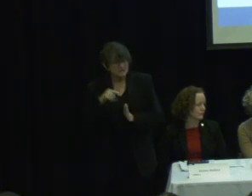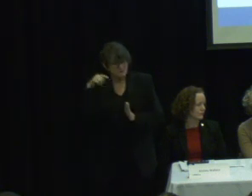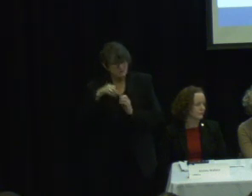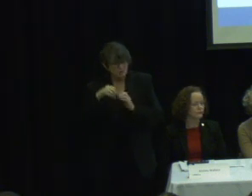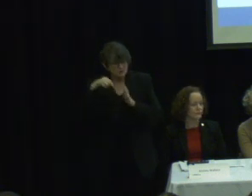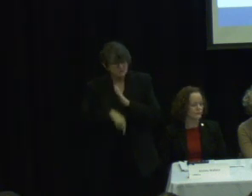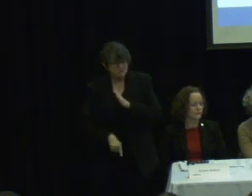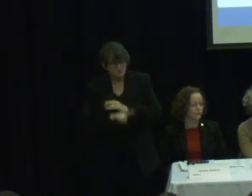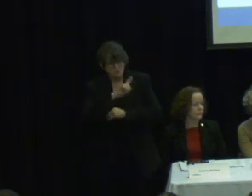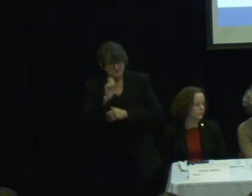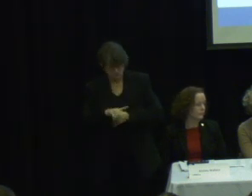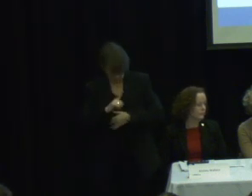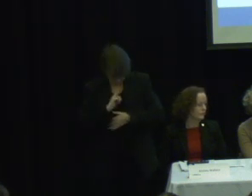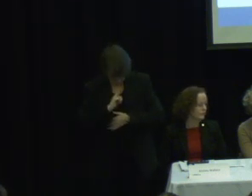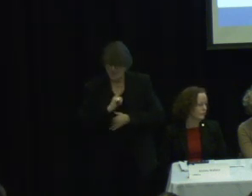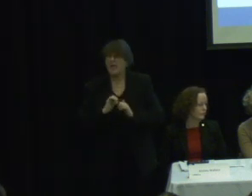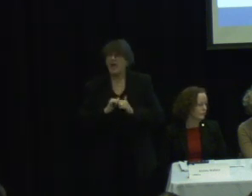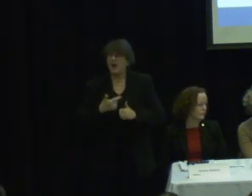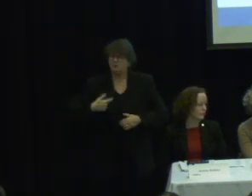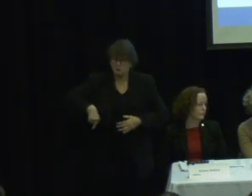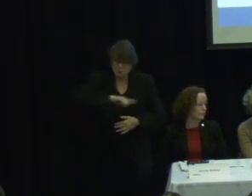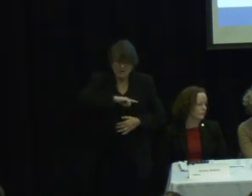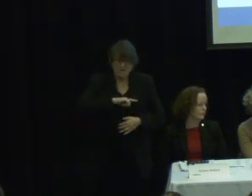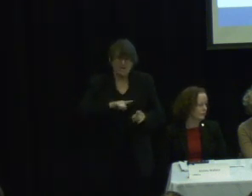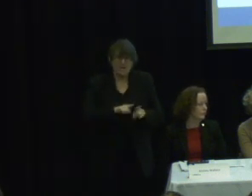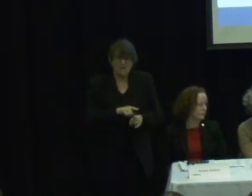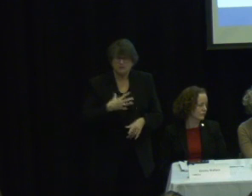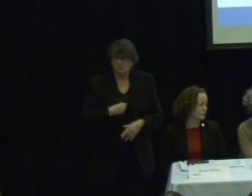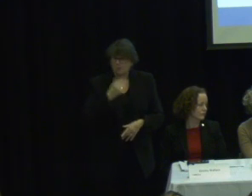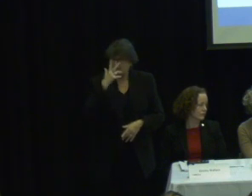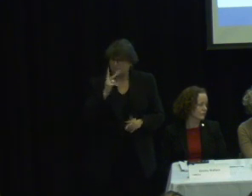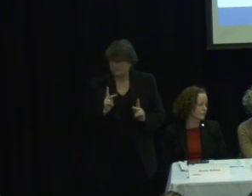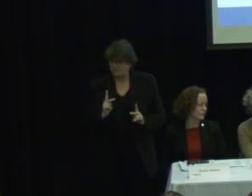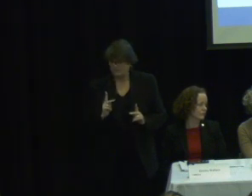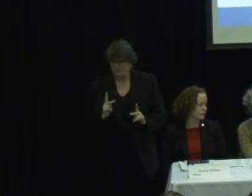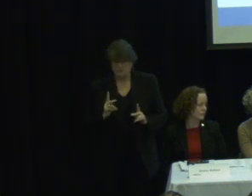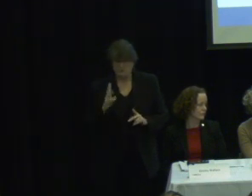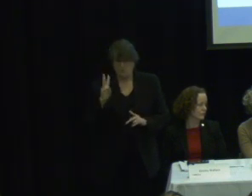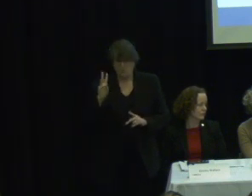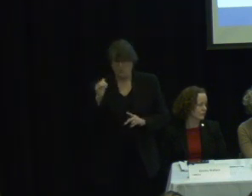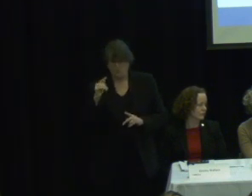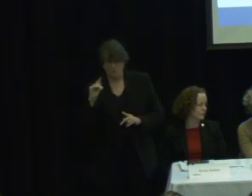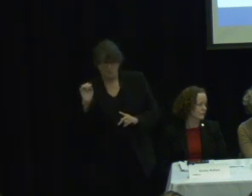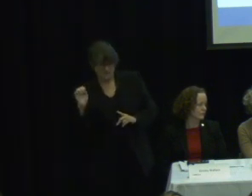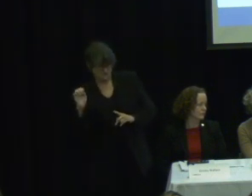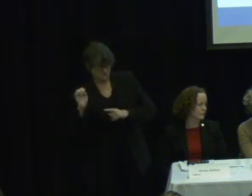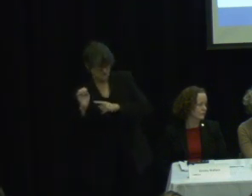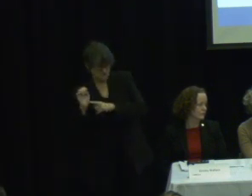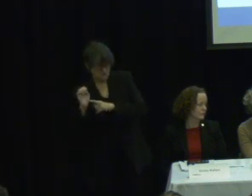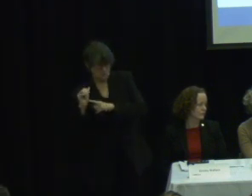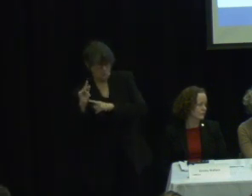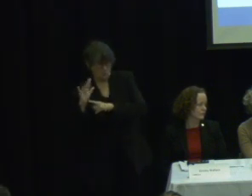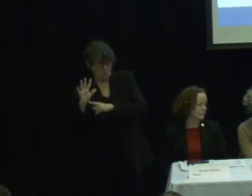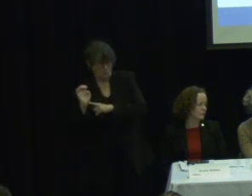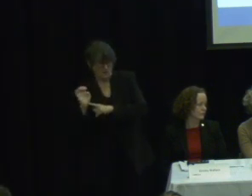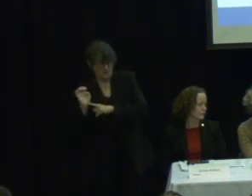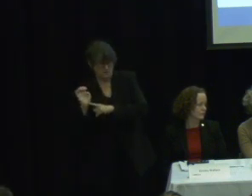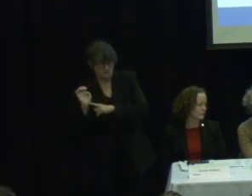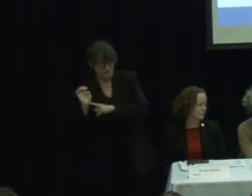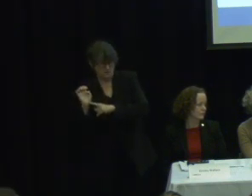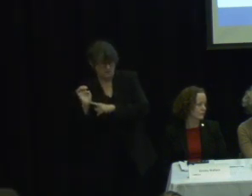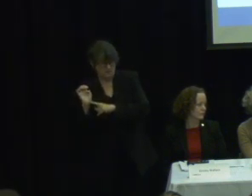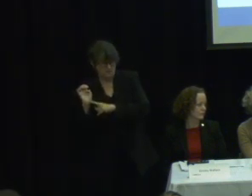are we sending? How do we as white people, and by the way, white was a formulation to get certain groups to